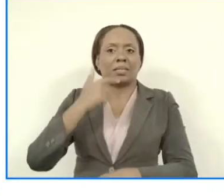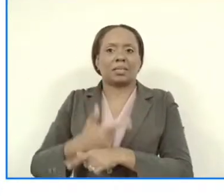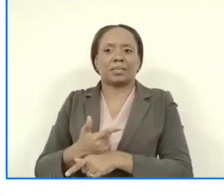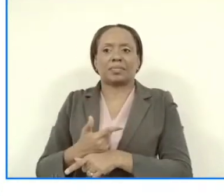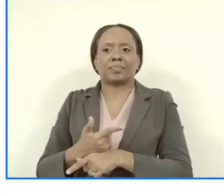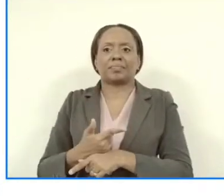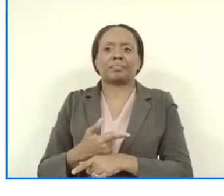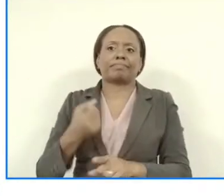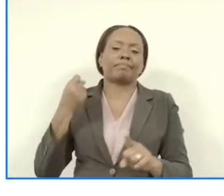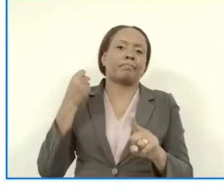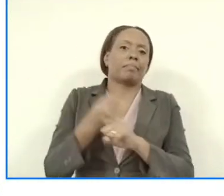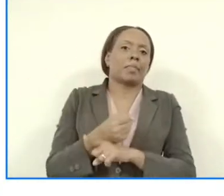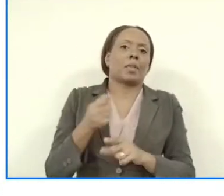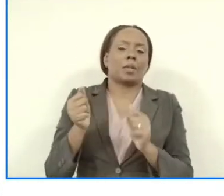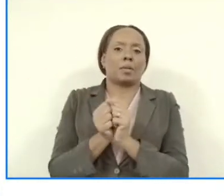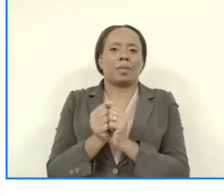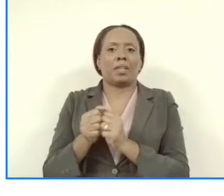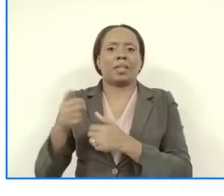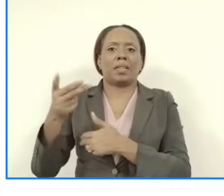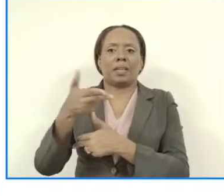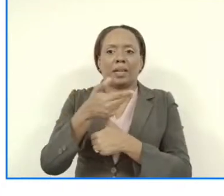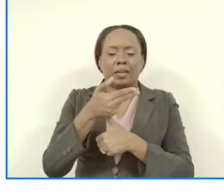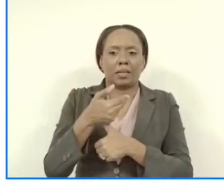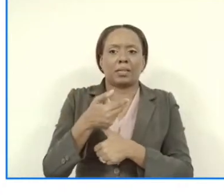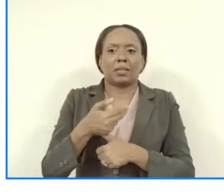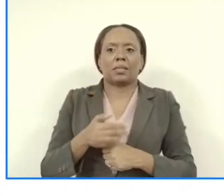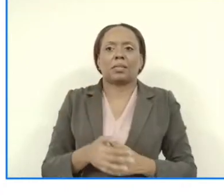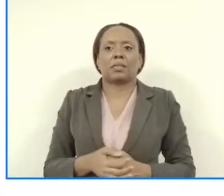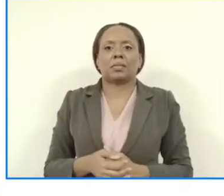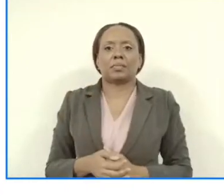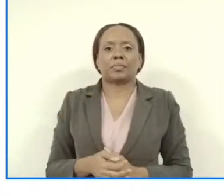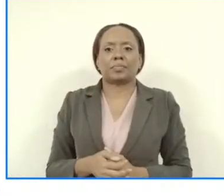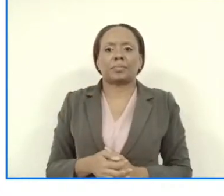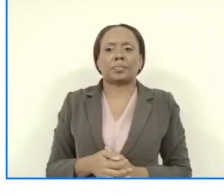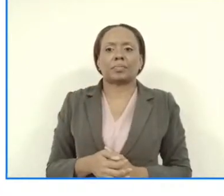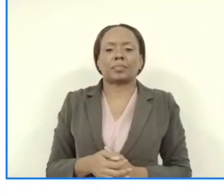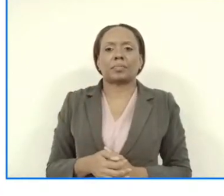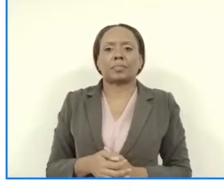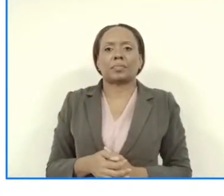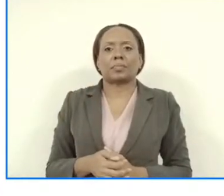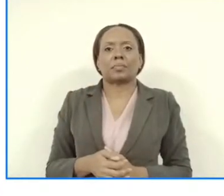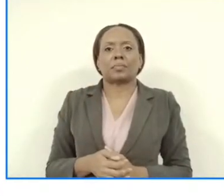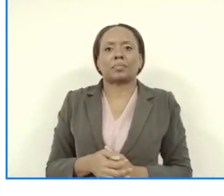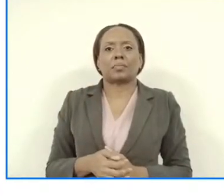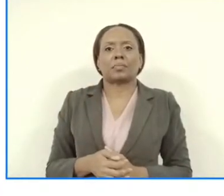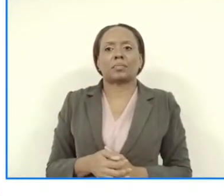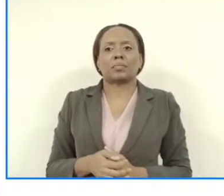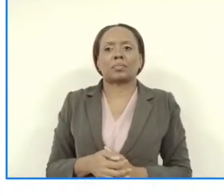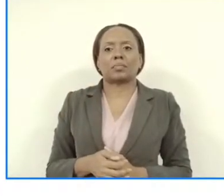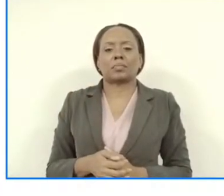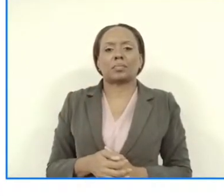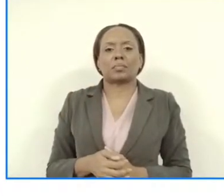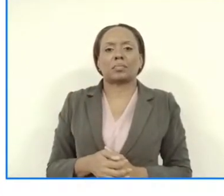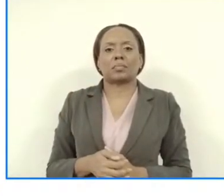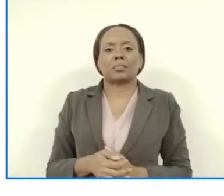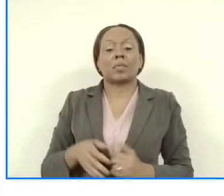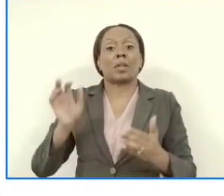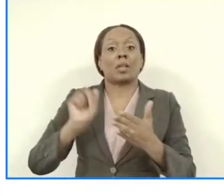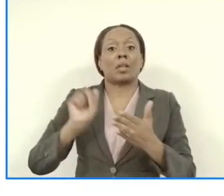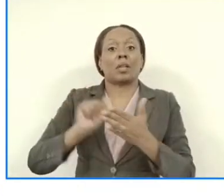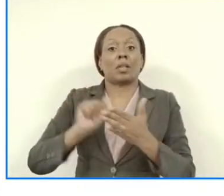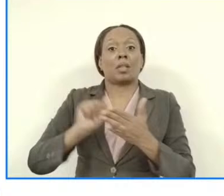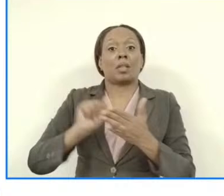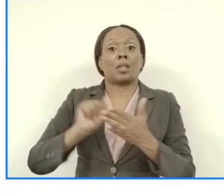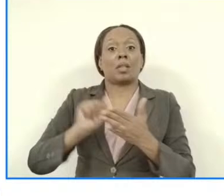been impacted by hurricanes over the years. So that program allows us to call